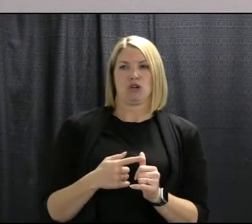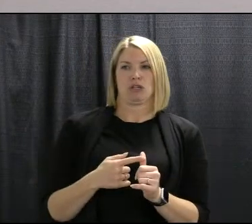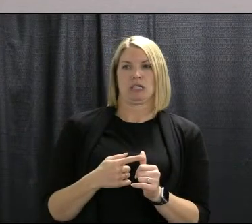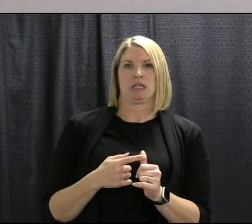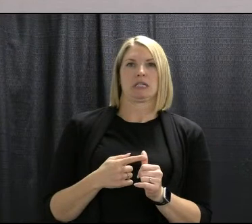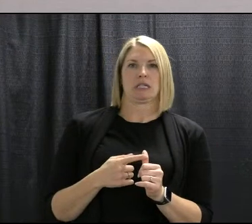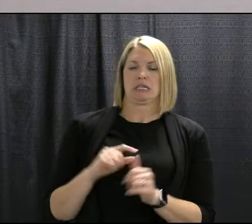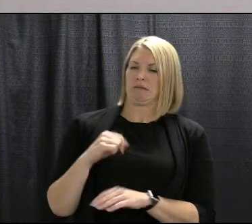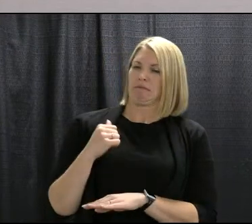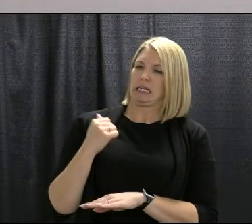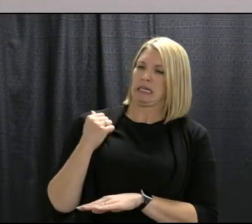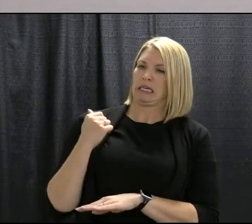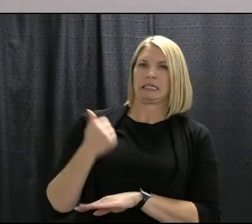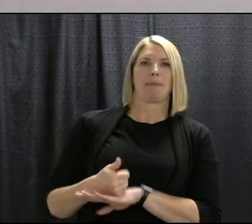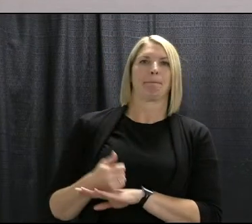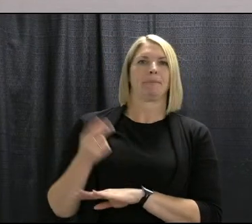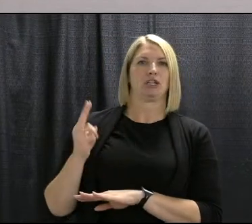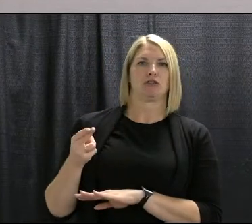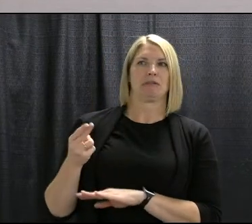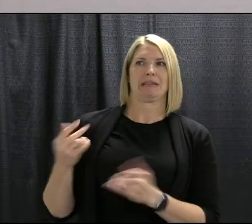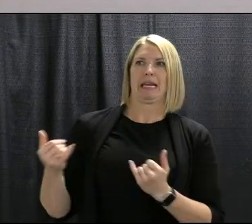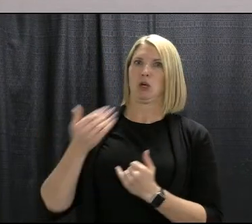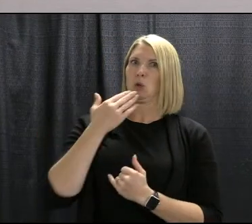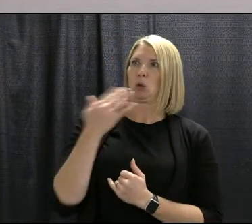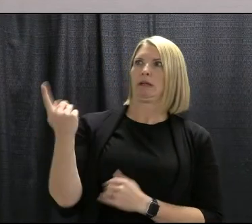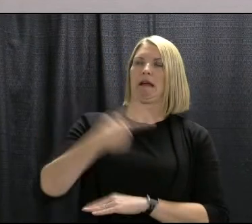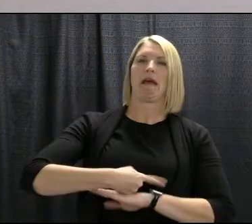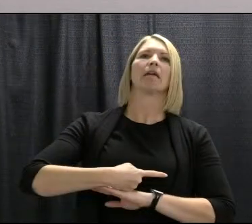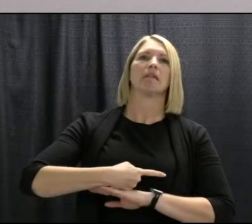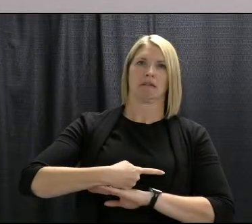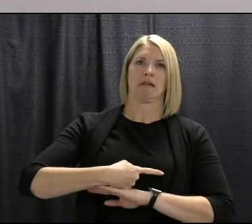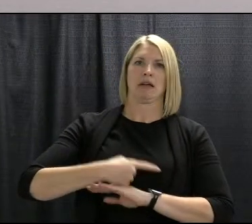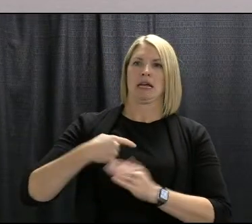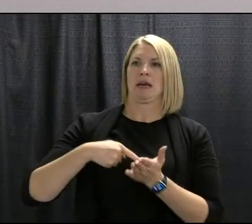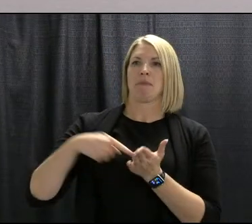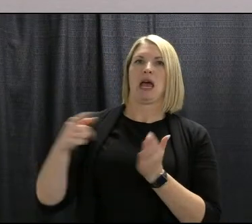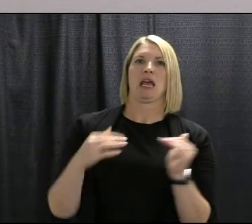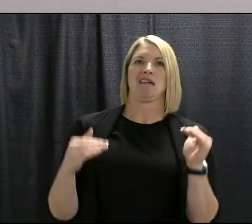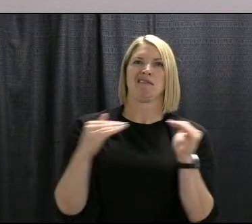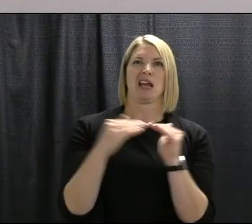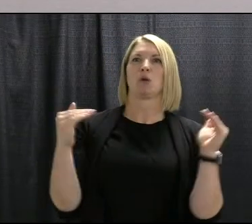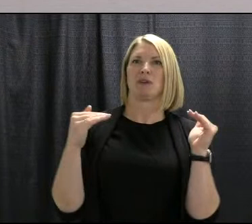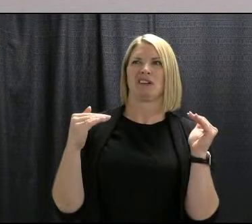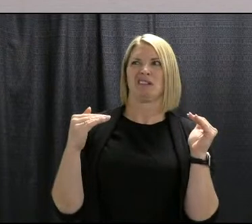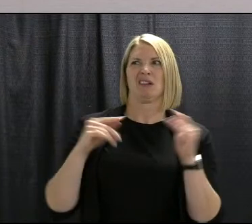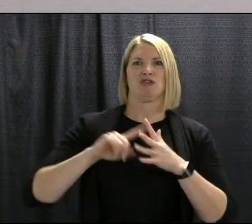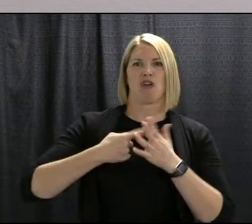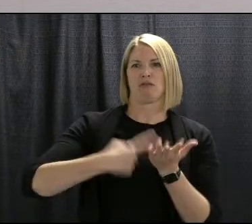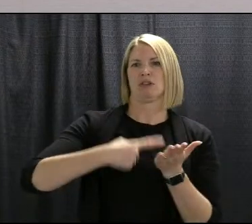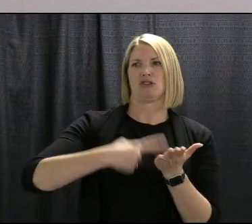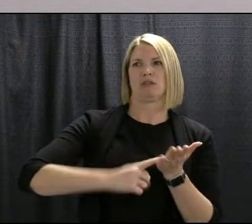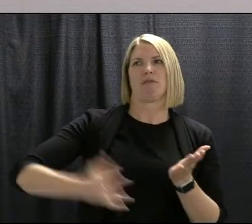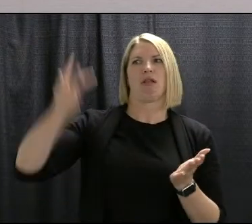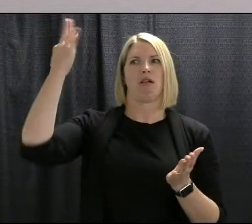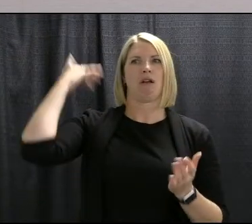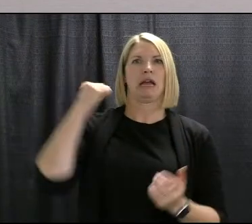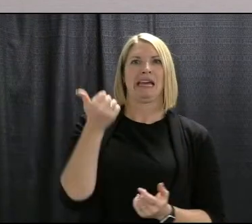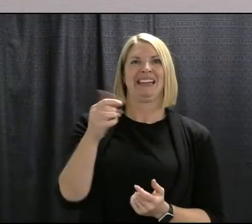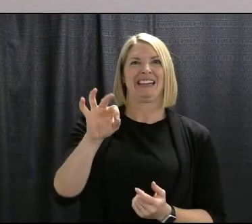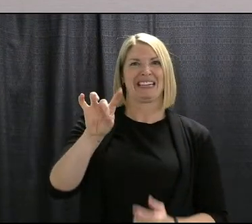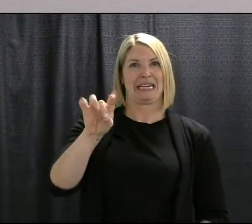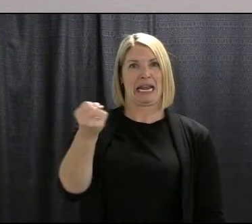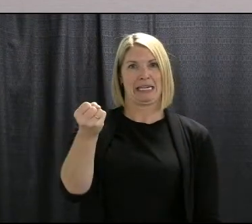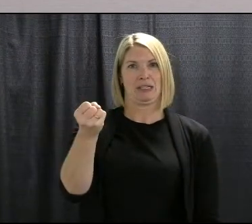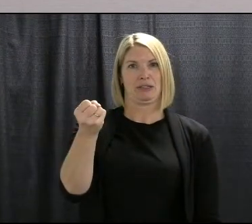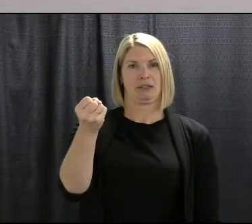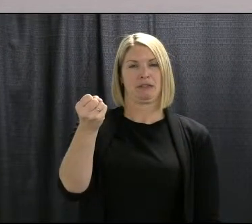good day. As we know, the conversations back to pay equity have started ultimately back in the 80s. So it is, as we